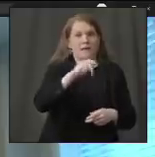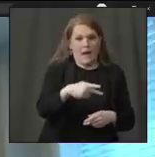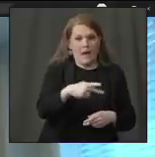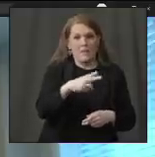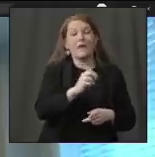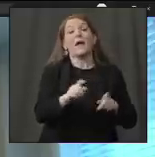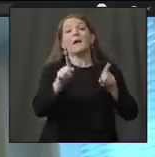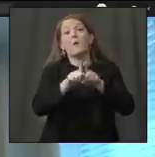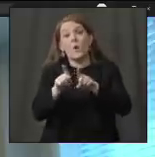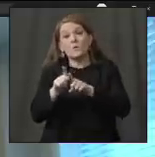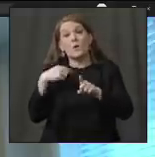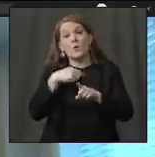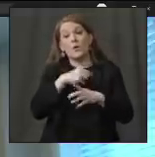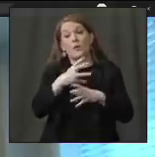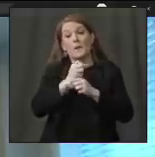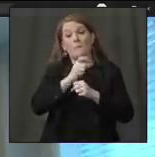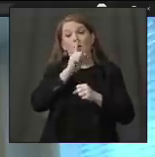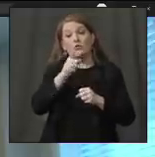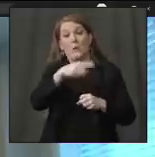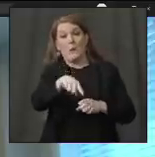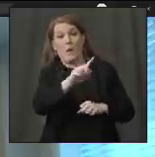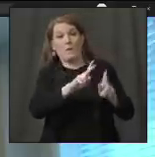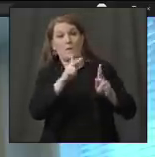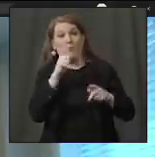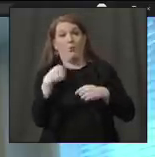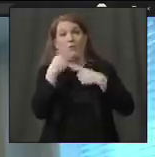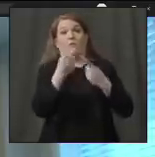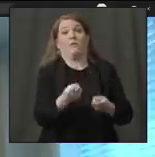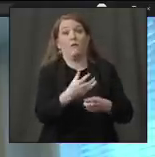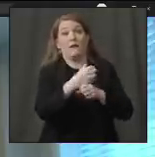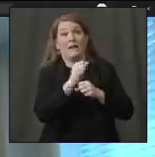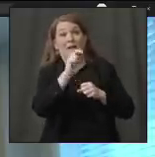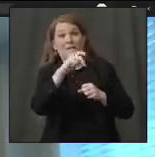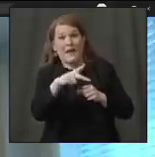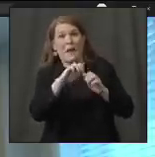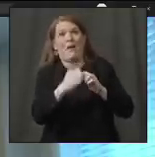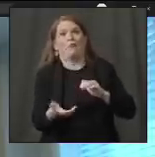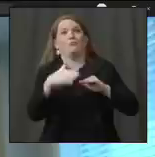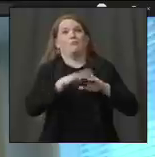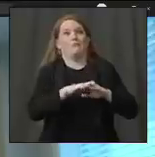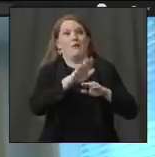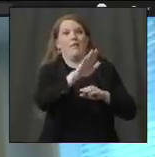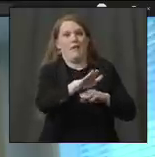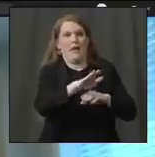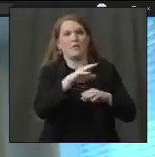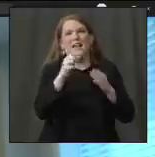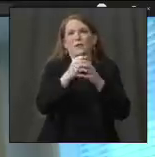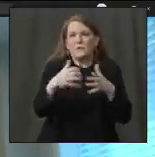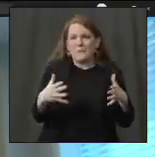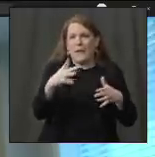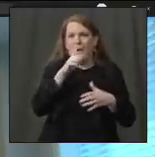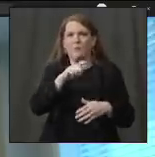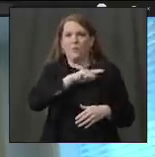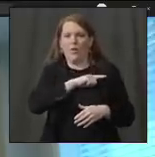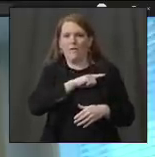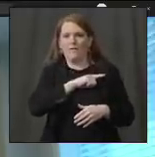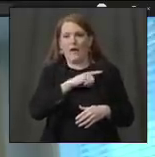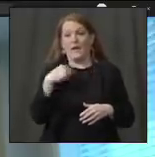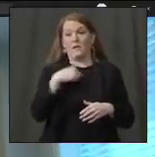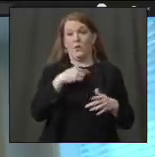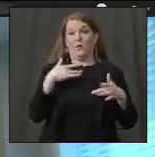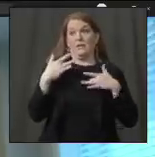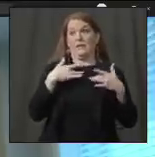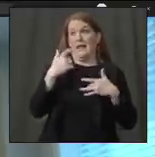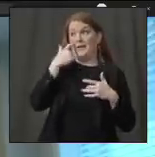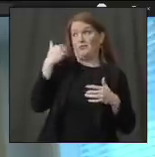people that are receiving SNAP already and expand. So we were very excited that on Friday the